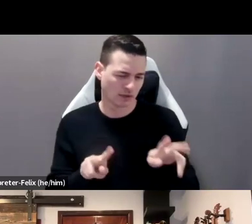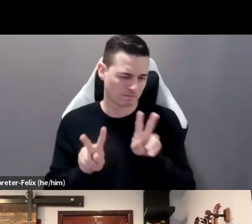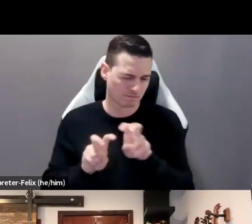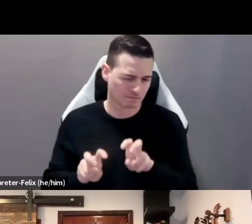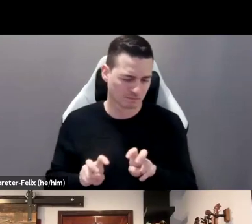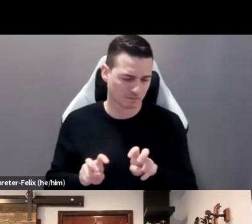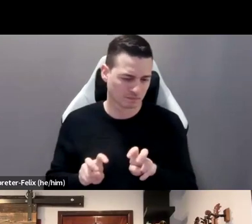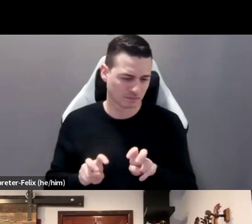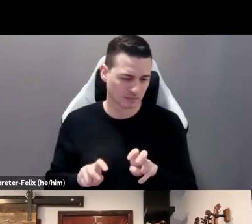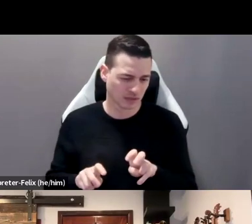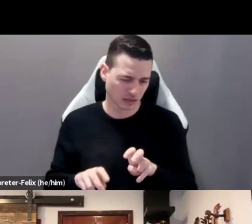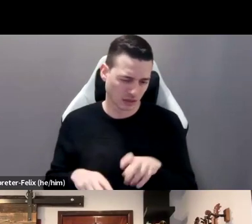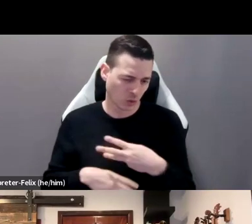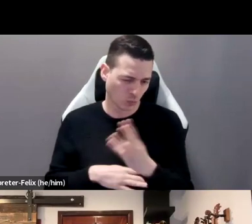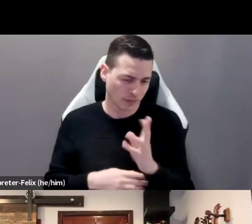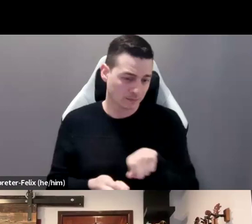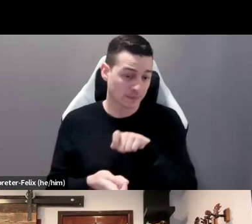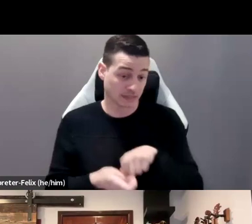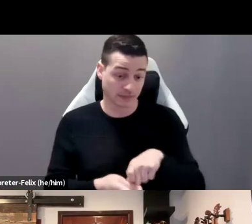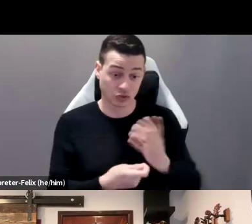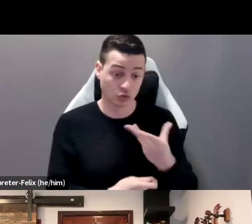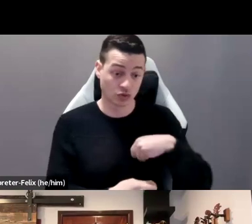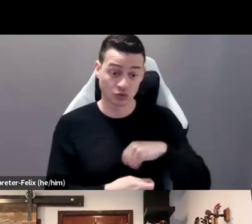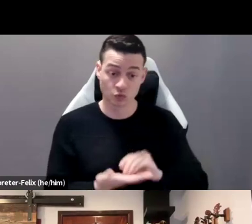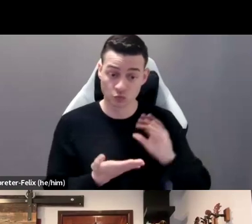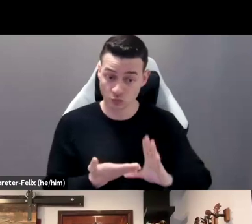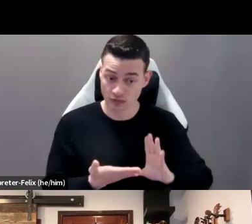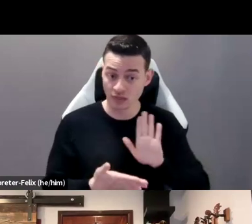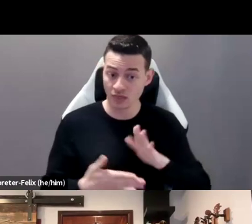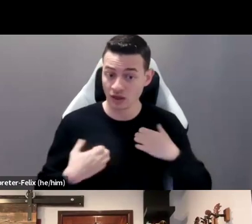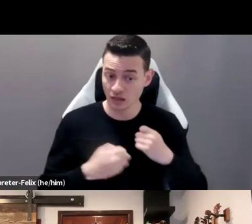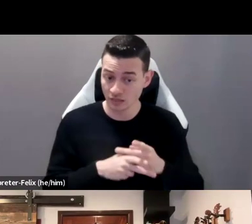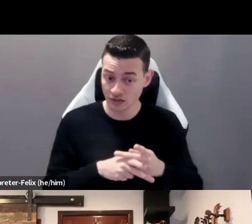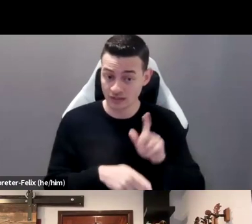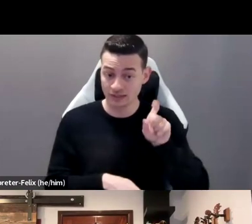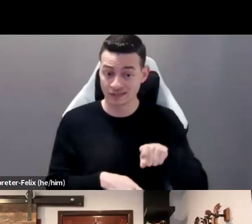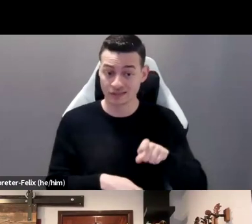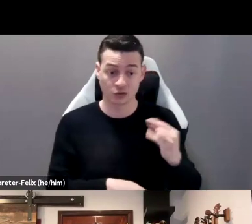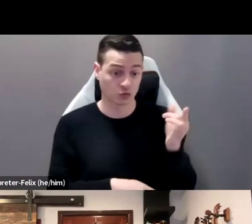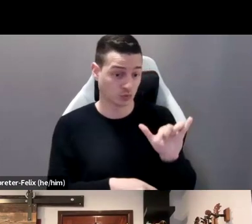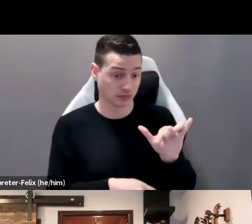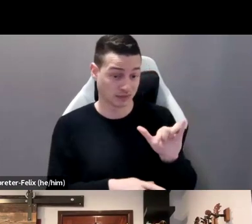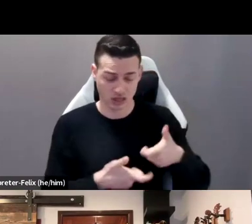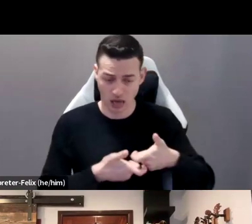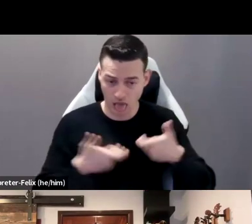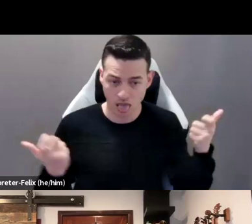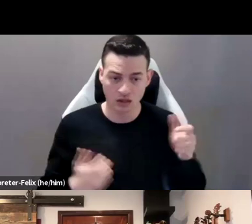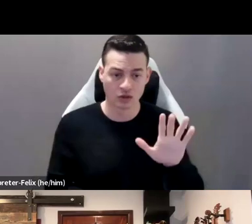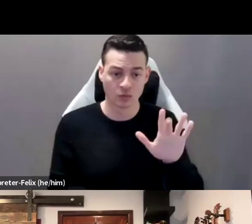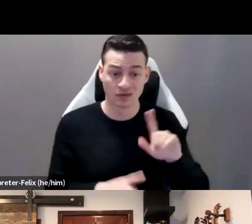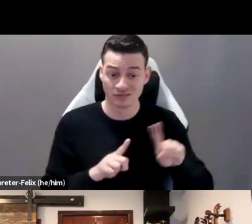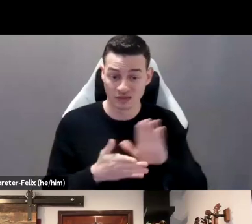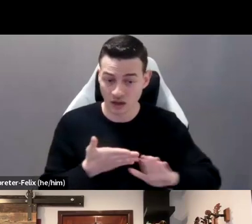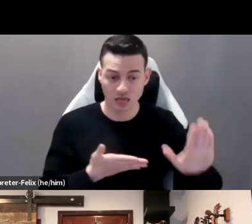transgender students' healthcare needs within the CUNY system. CUNY is very large, it's 25 campuses, and it's